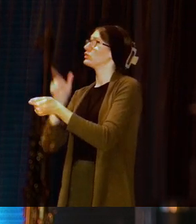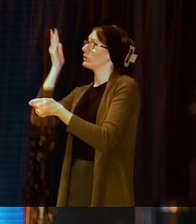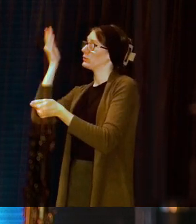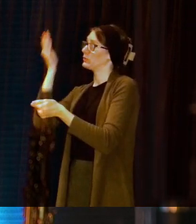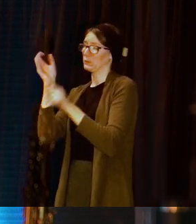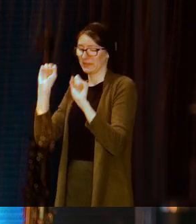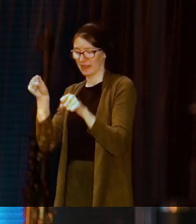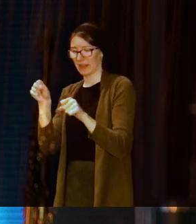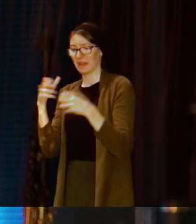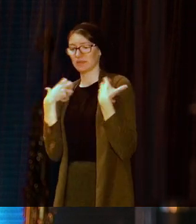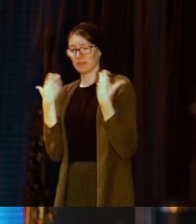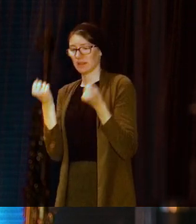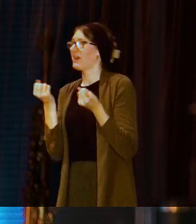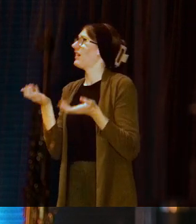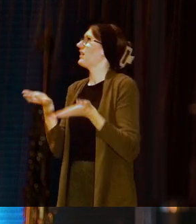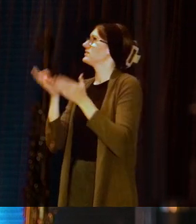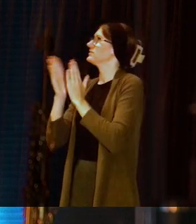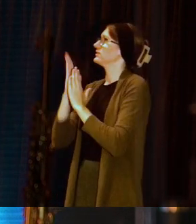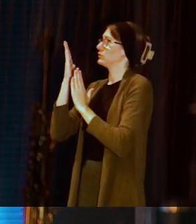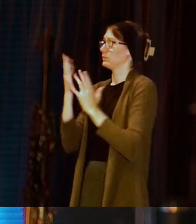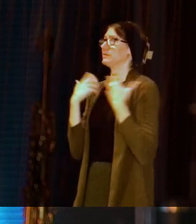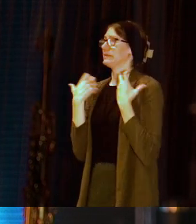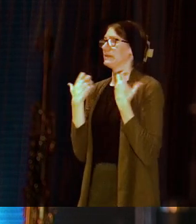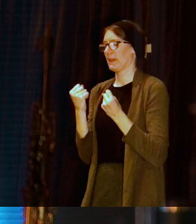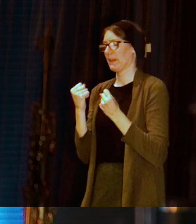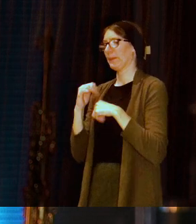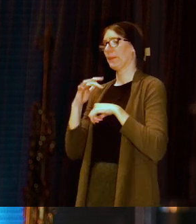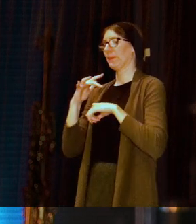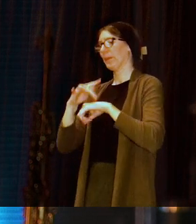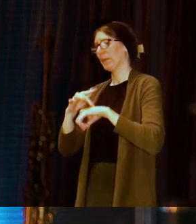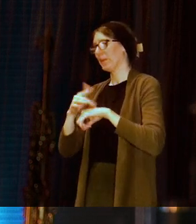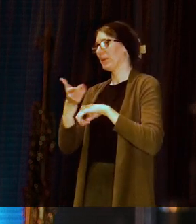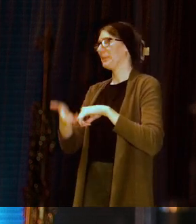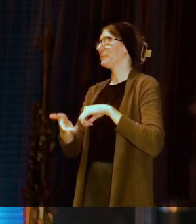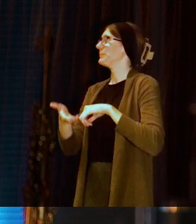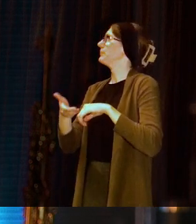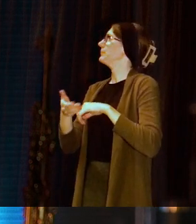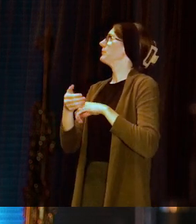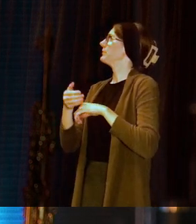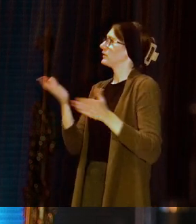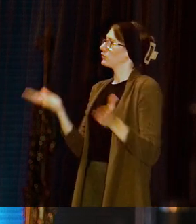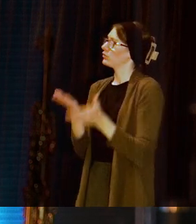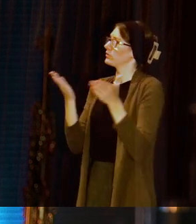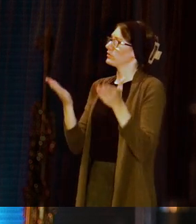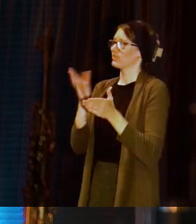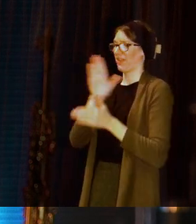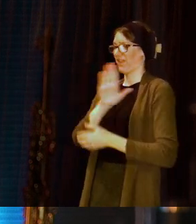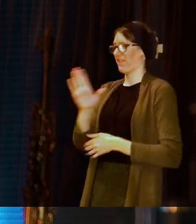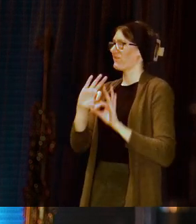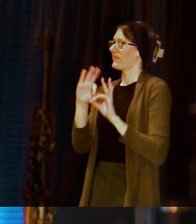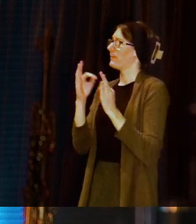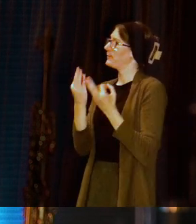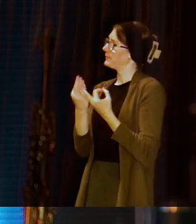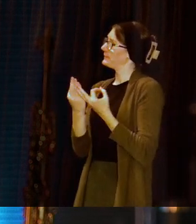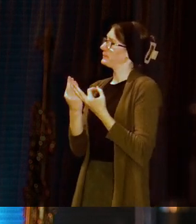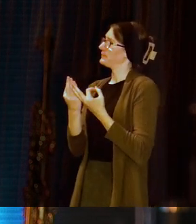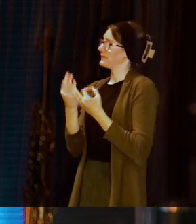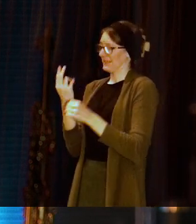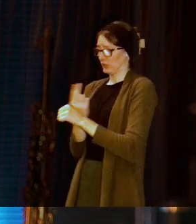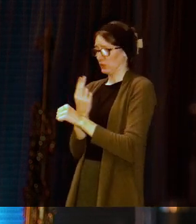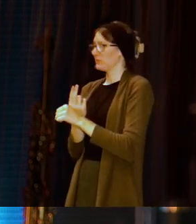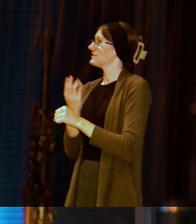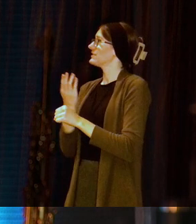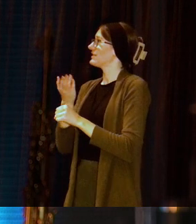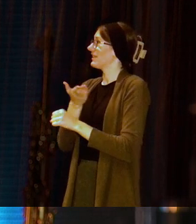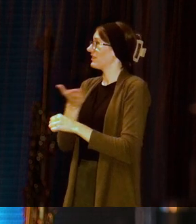him. We pray you touch him with healing now. Pray that you would encourage the Richardson family. And we pray that you would use this